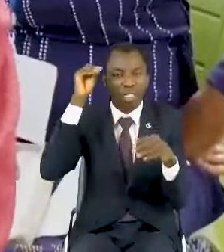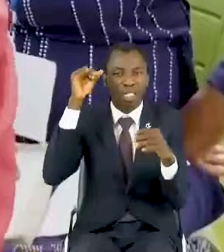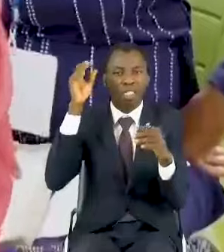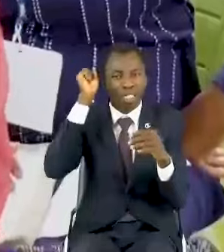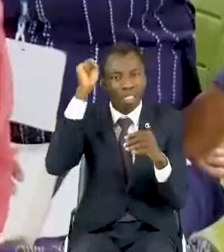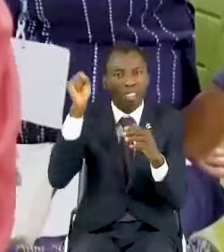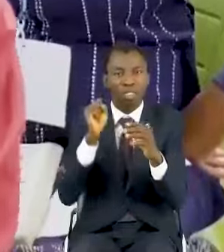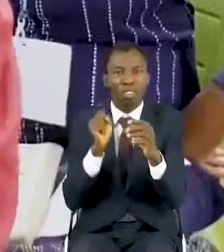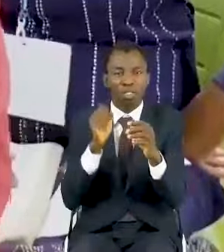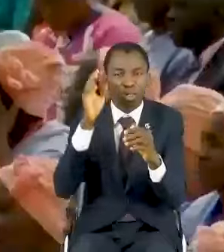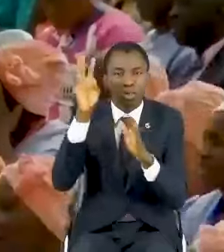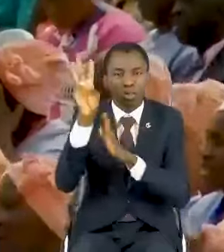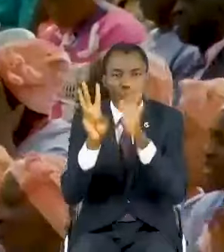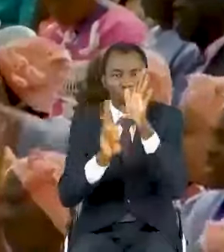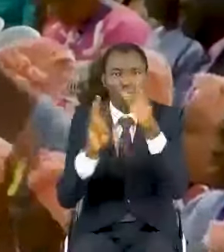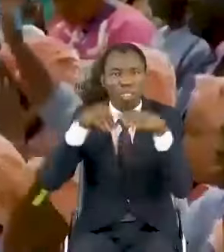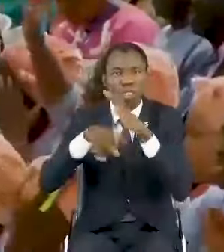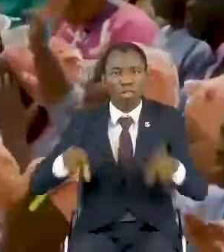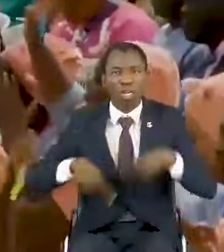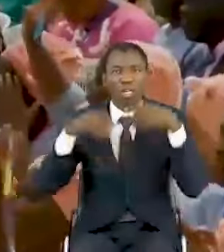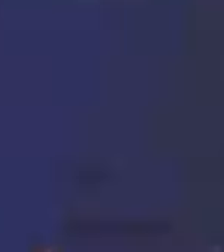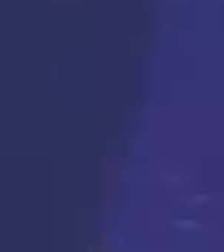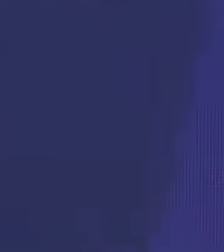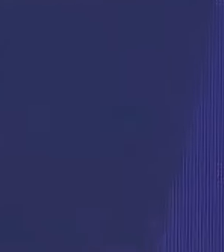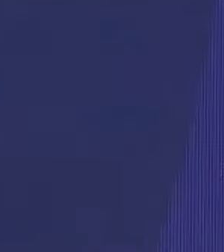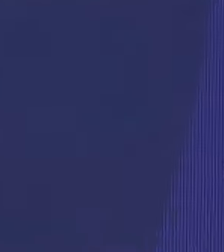completely in Jesus' name. Amen.